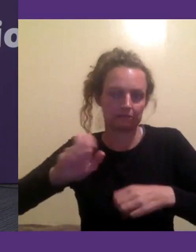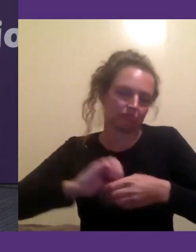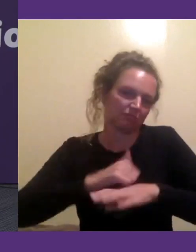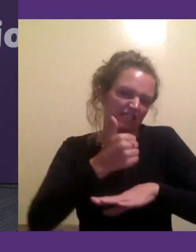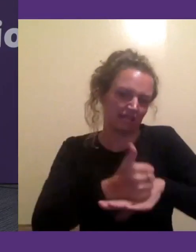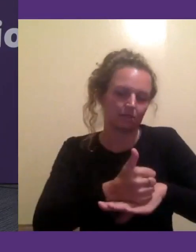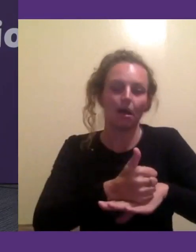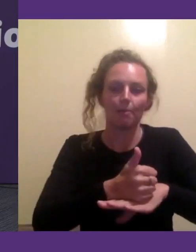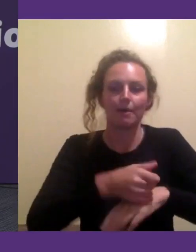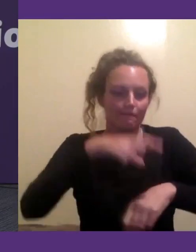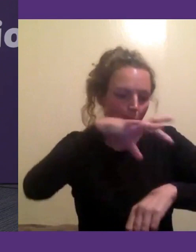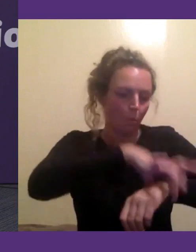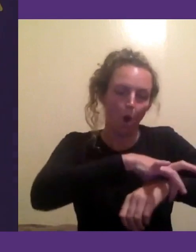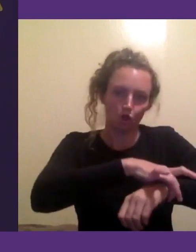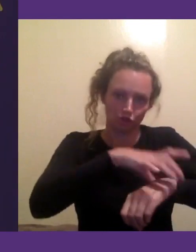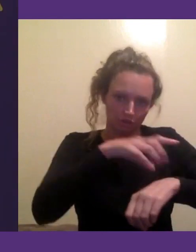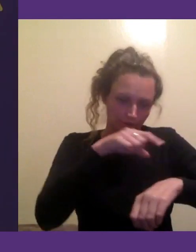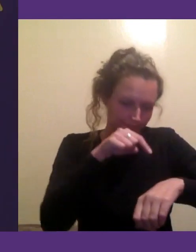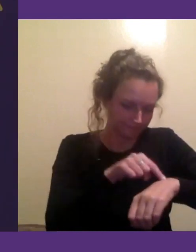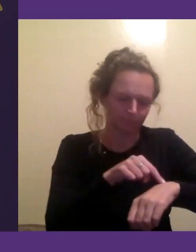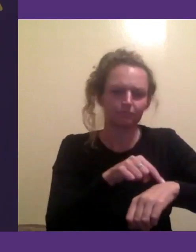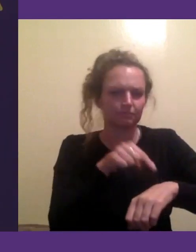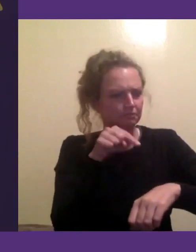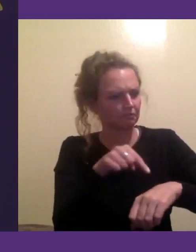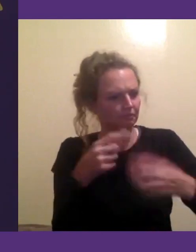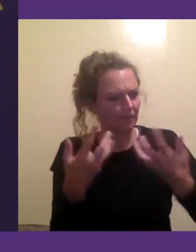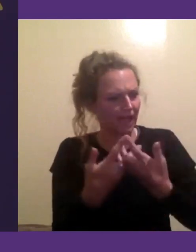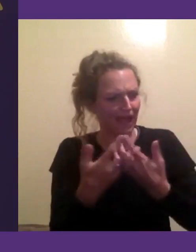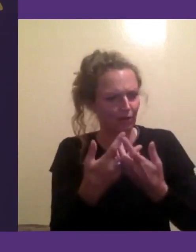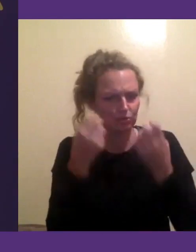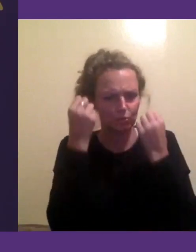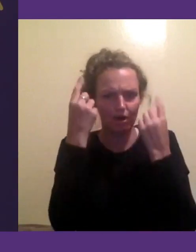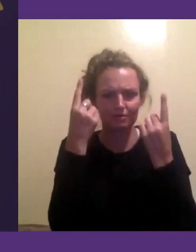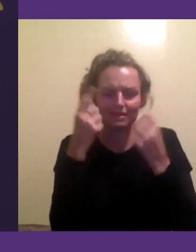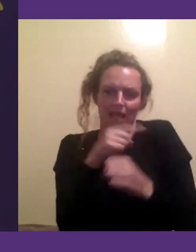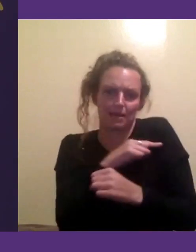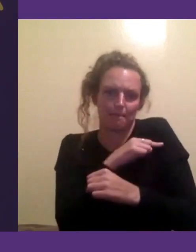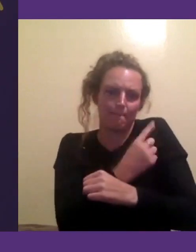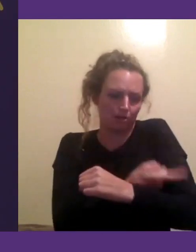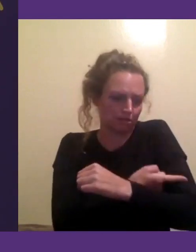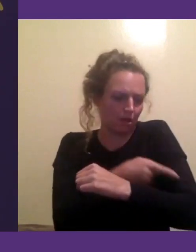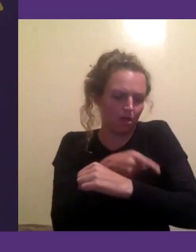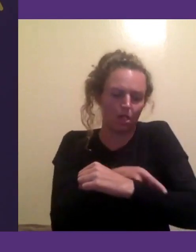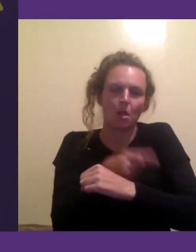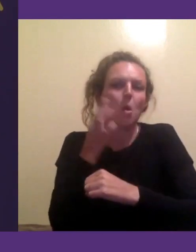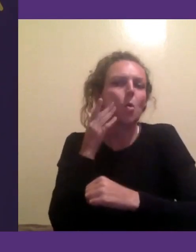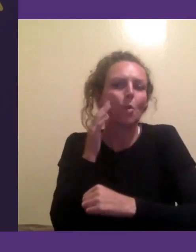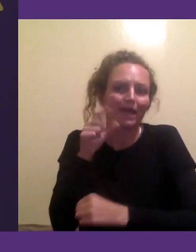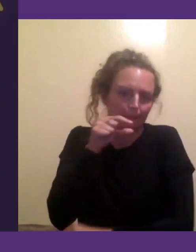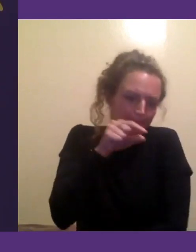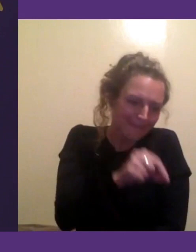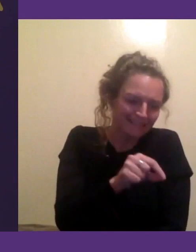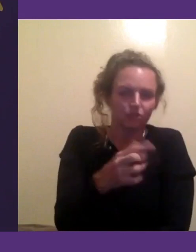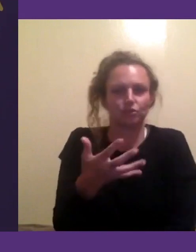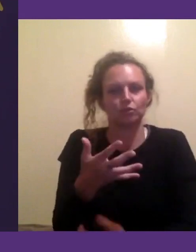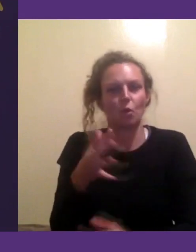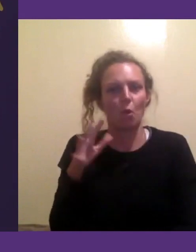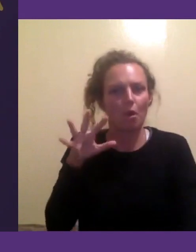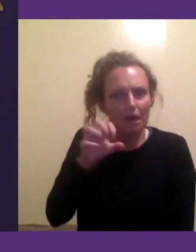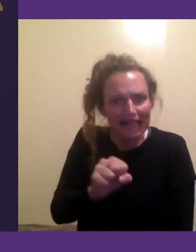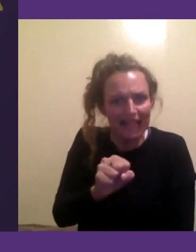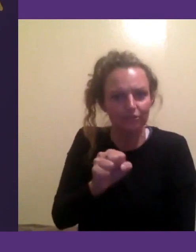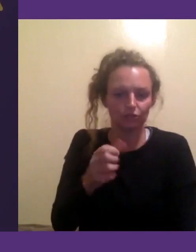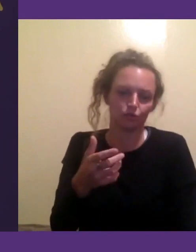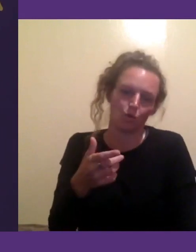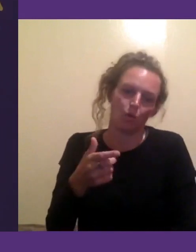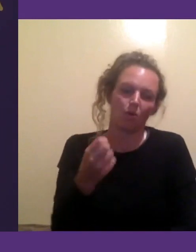to understand that sort of muscle and tendon movement, when you do a clench or a pinch, and double pinches, things like